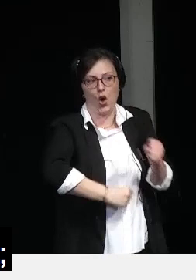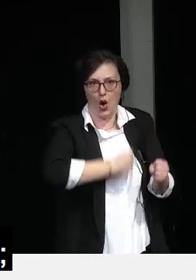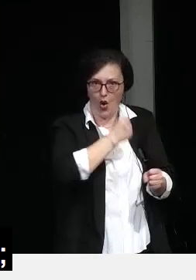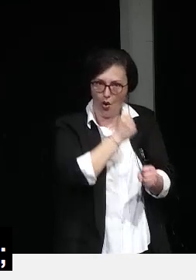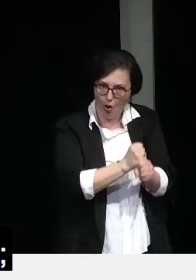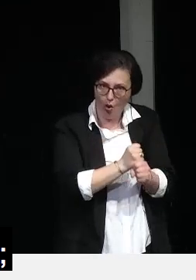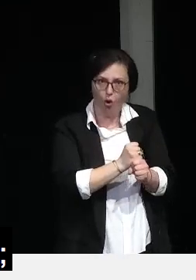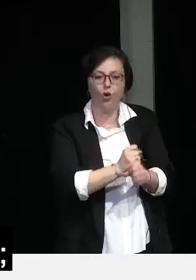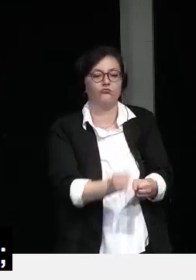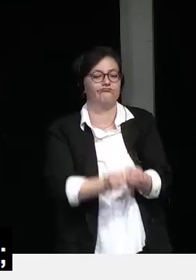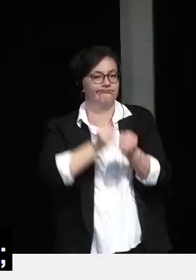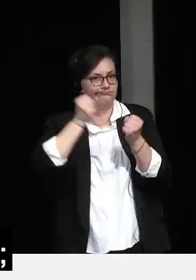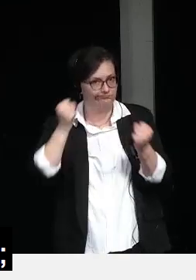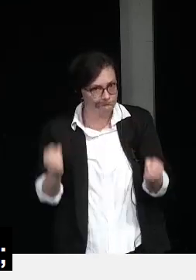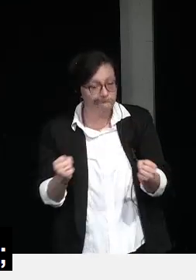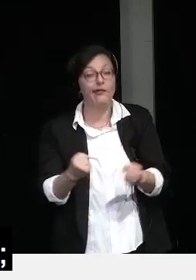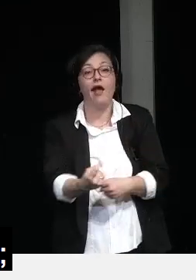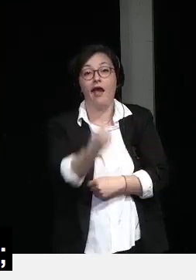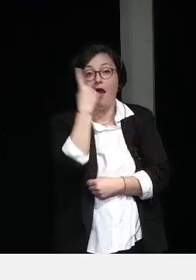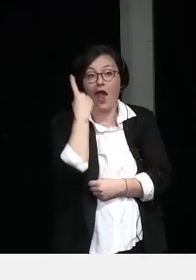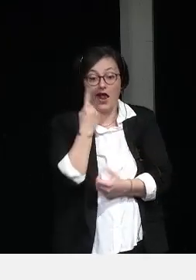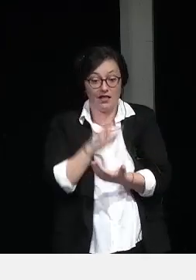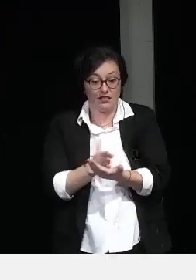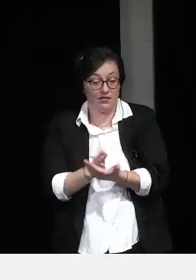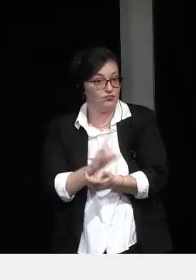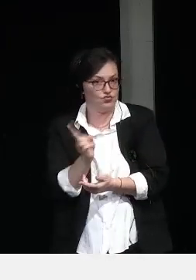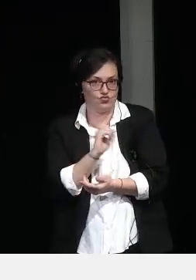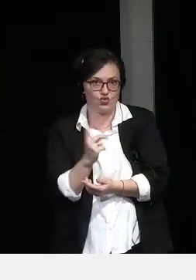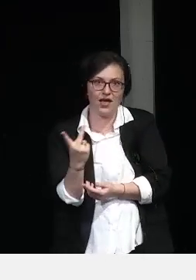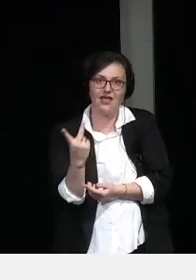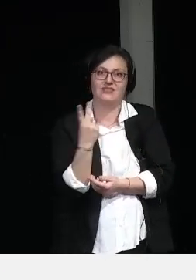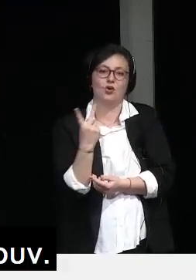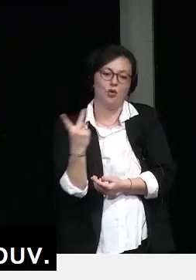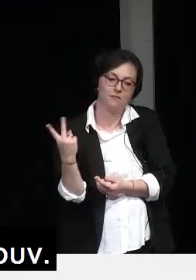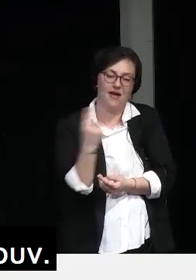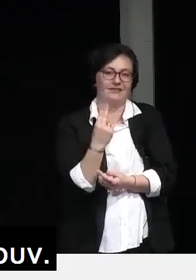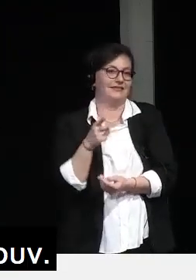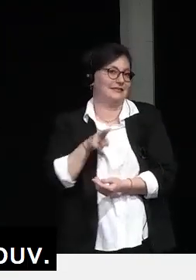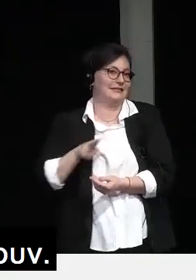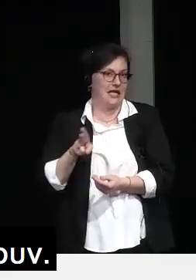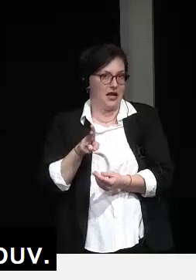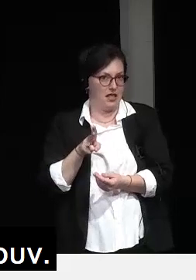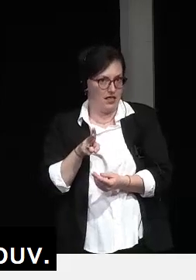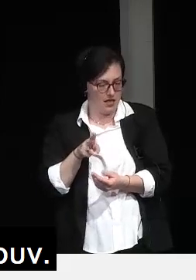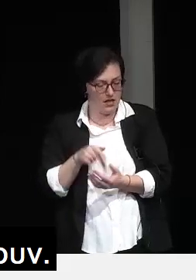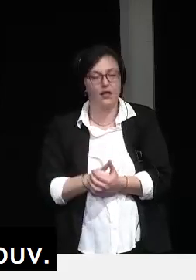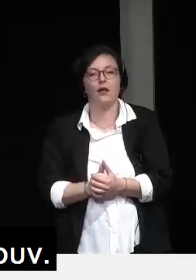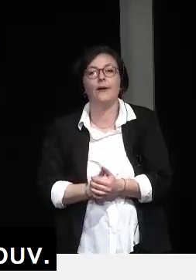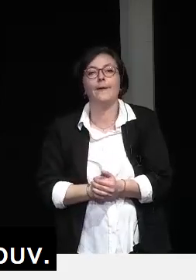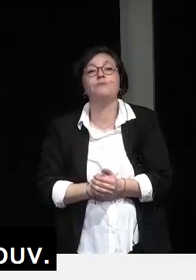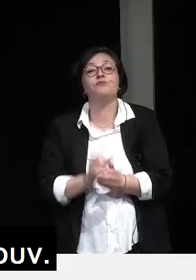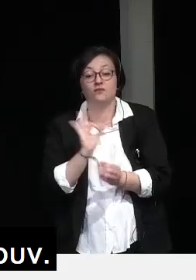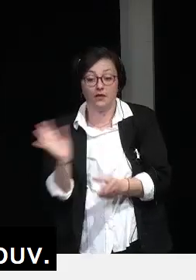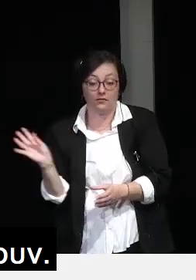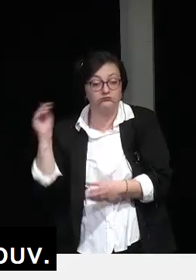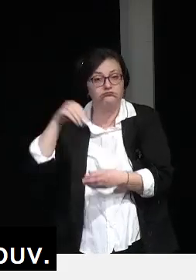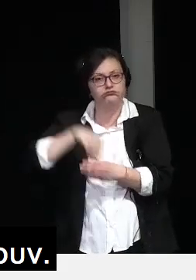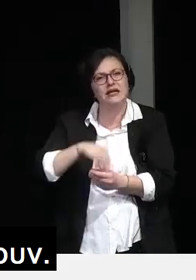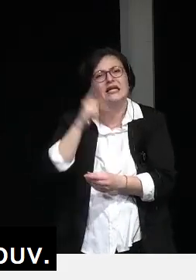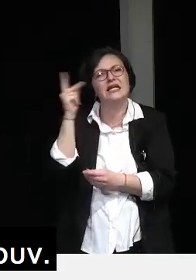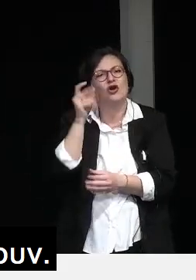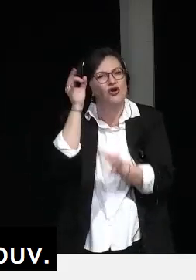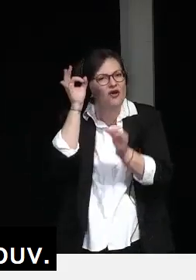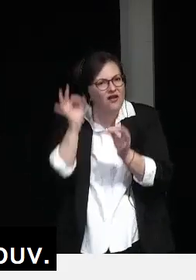have mental health workers as well, or social workers, or it's mainly? No, it's mainly mediators, because